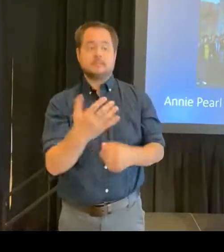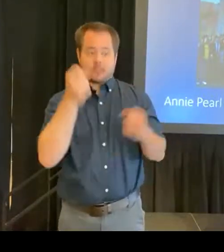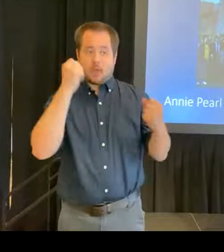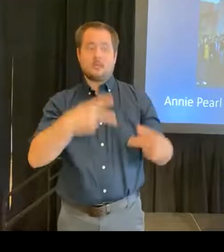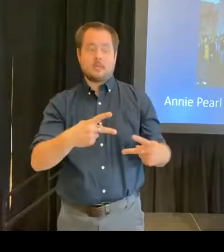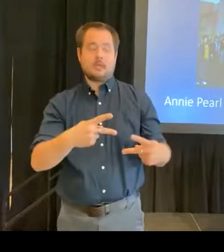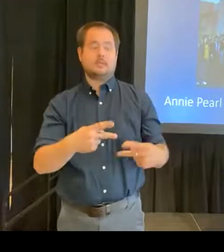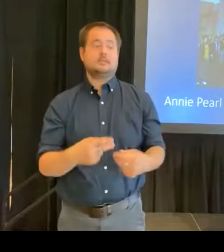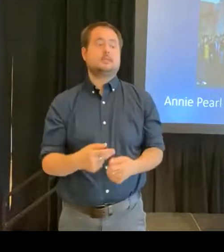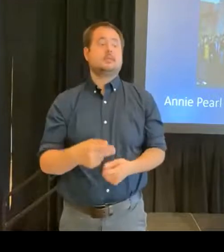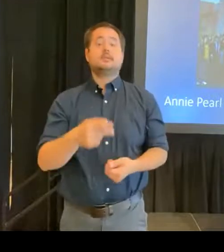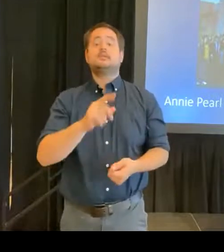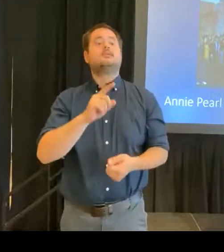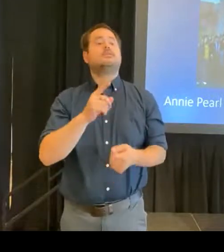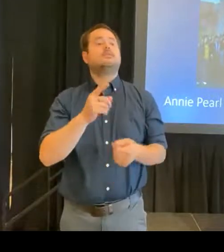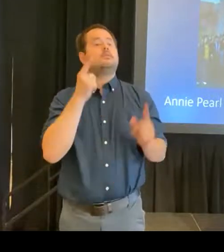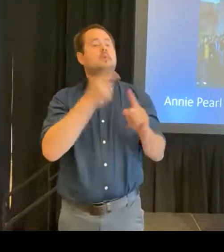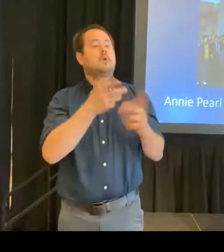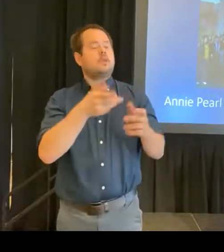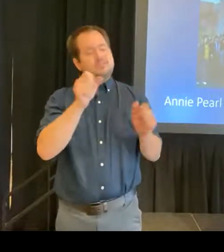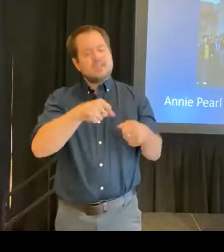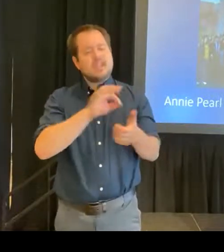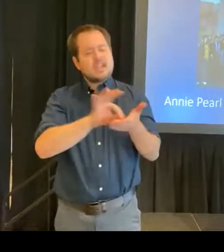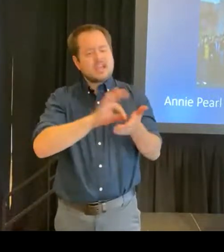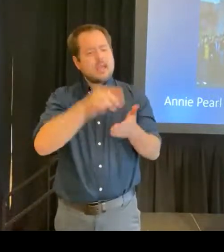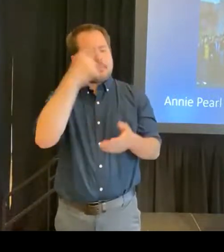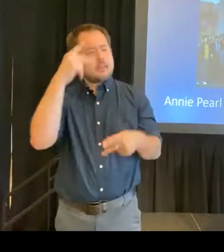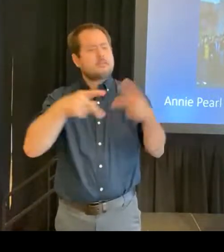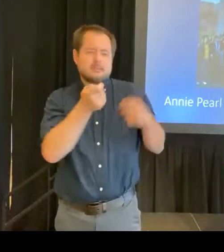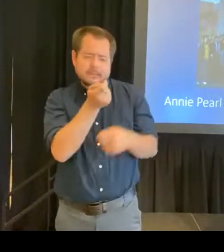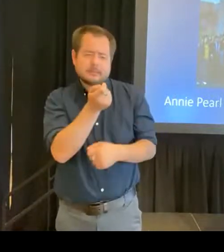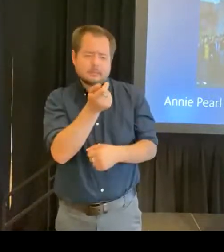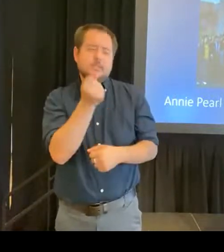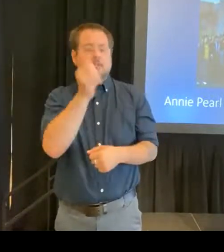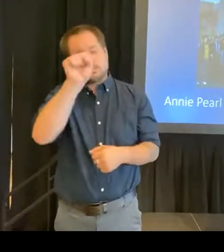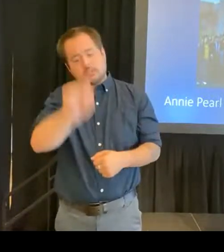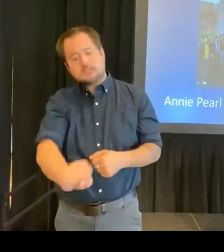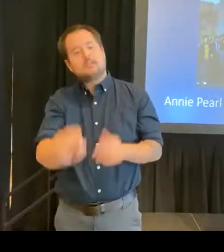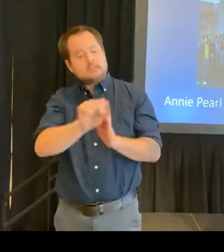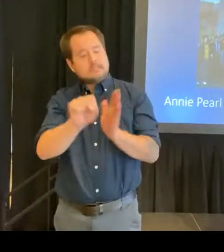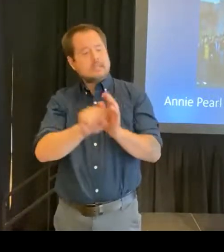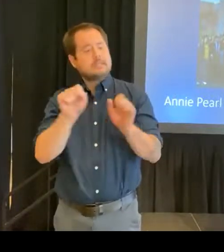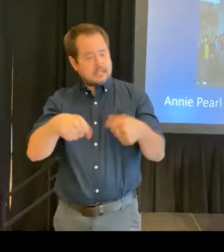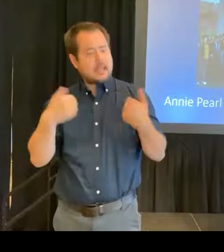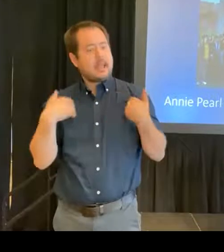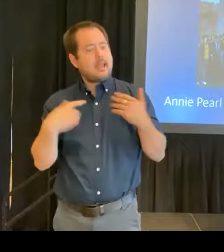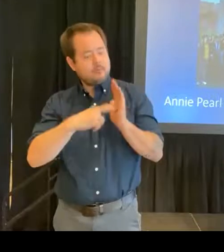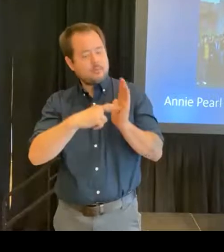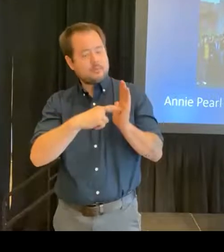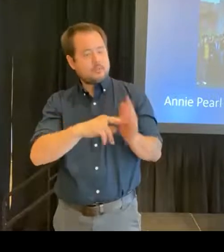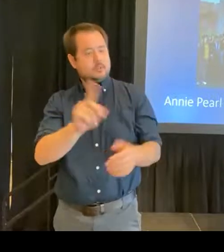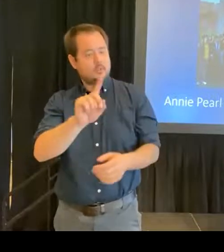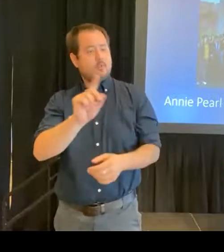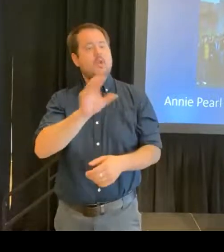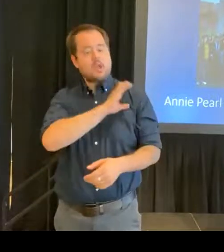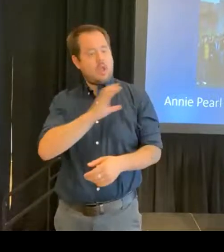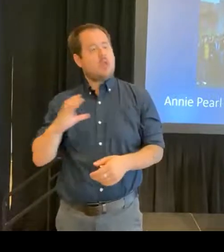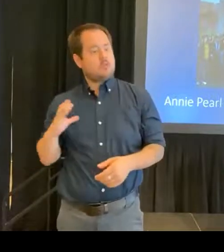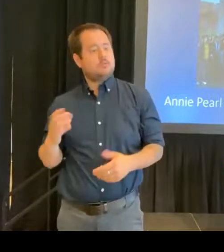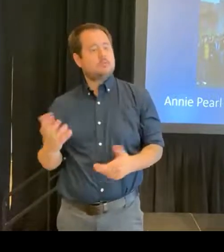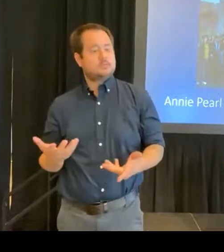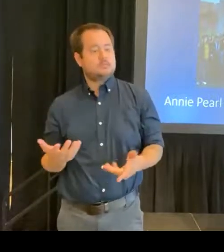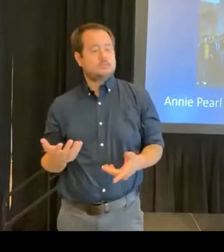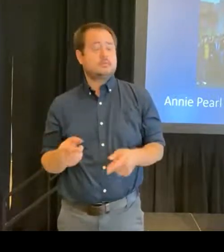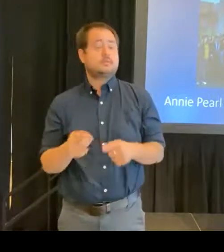can count Black people a little so that southern states can get more representation in Congress, right? But then